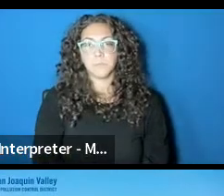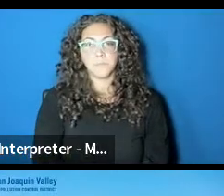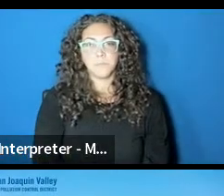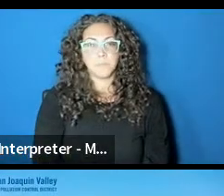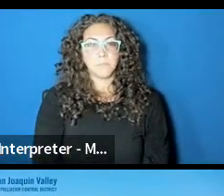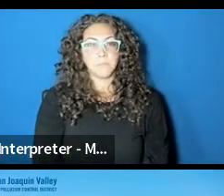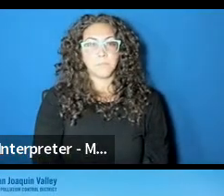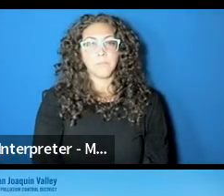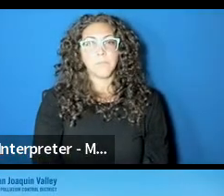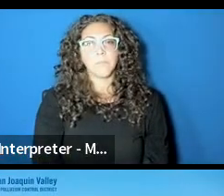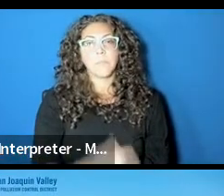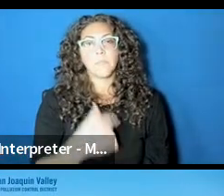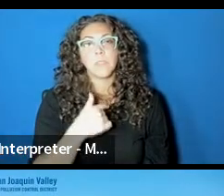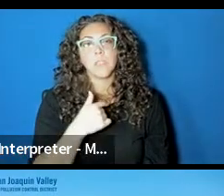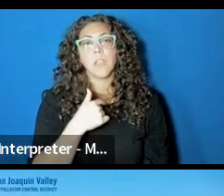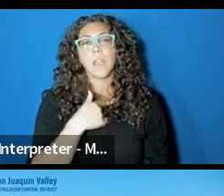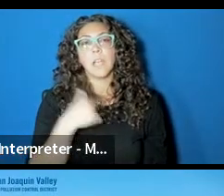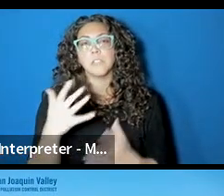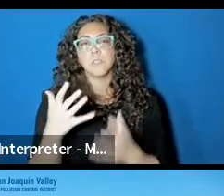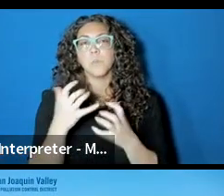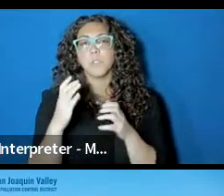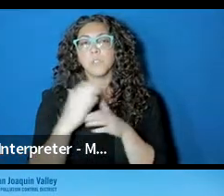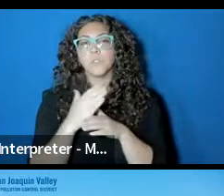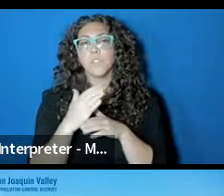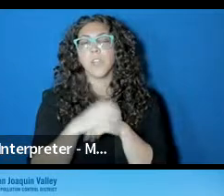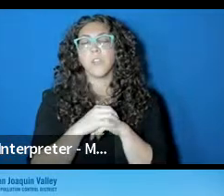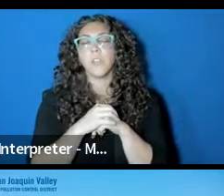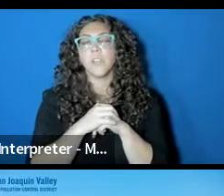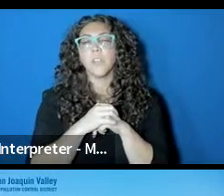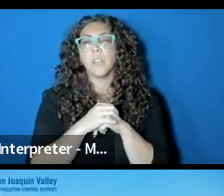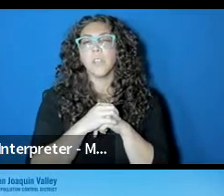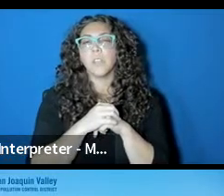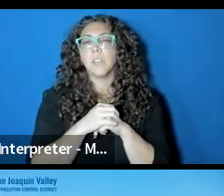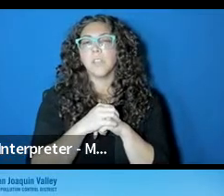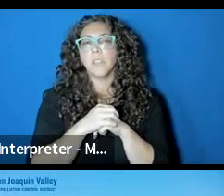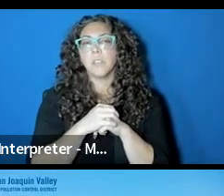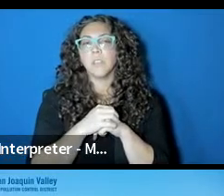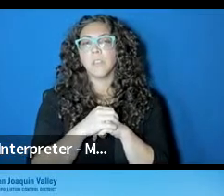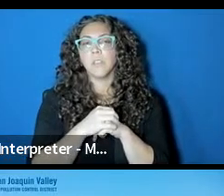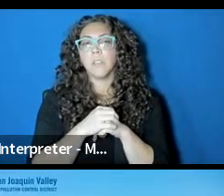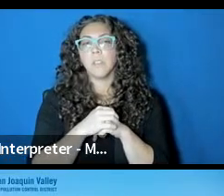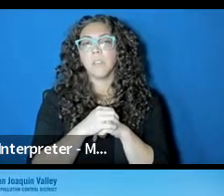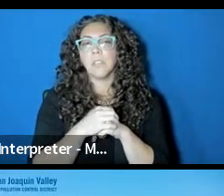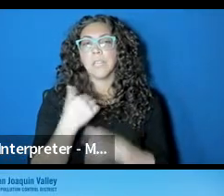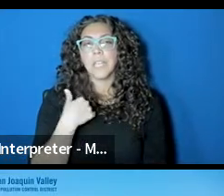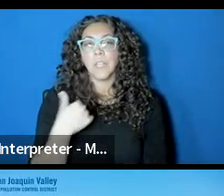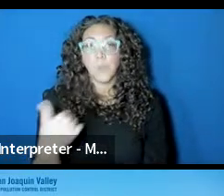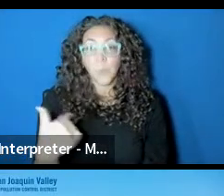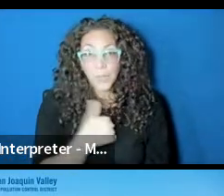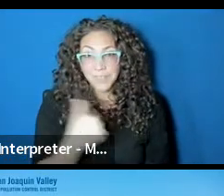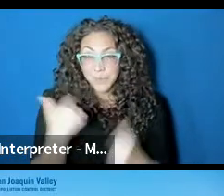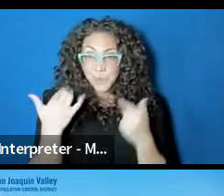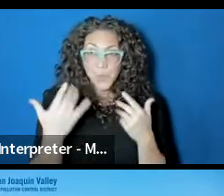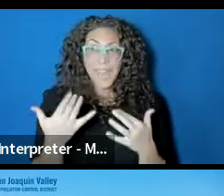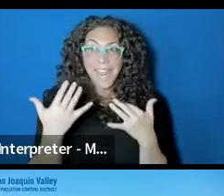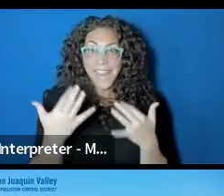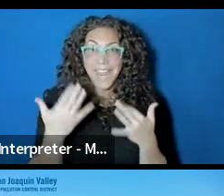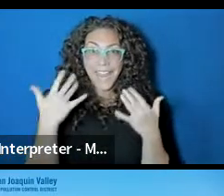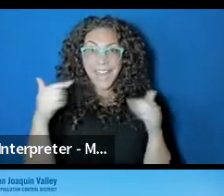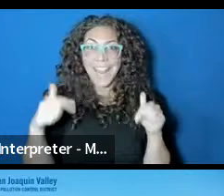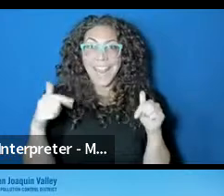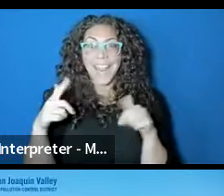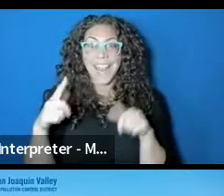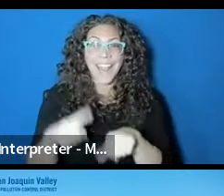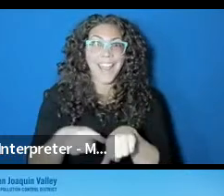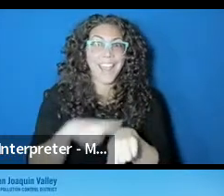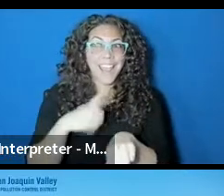I just want to say that we've been all pretty much waiting for this for a long time. Those of